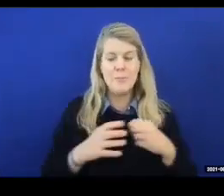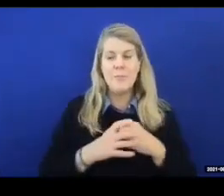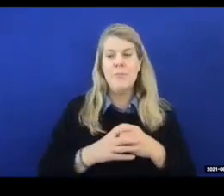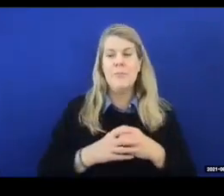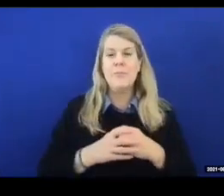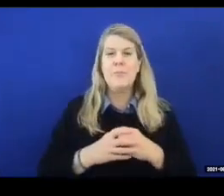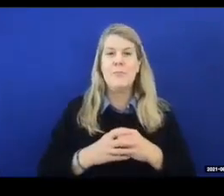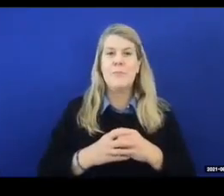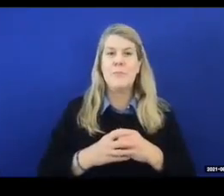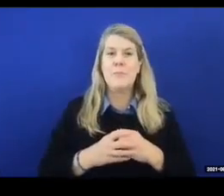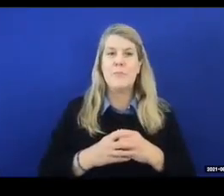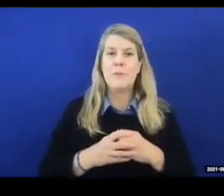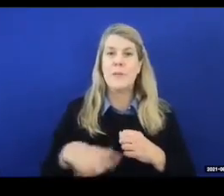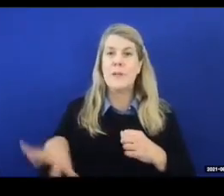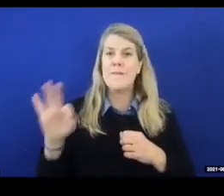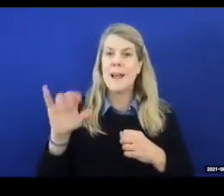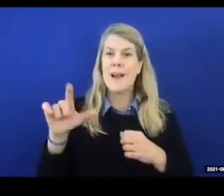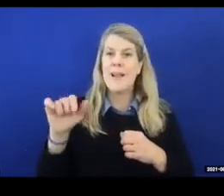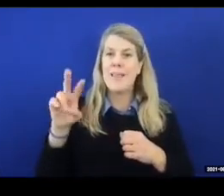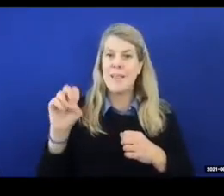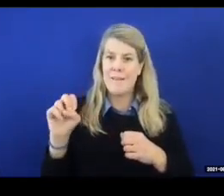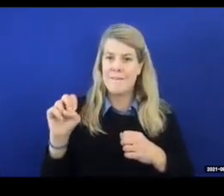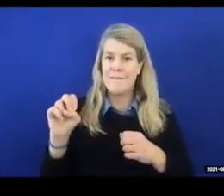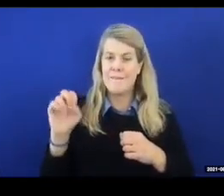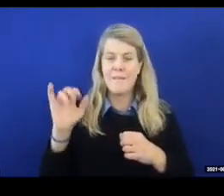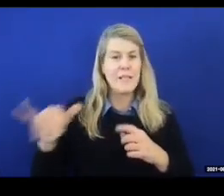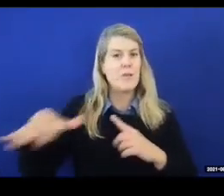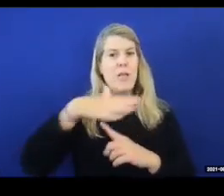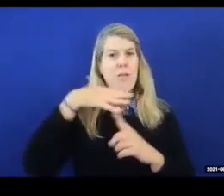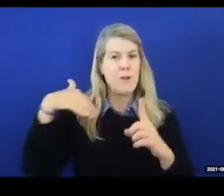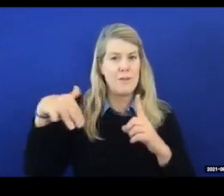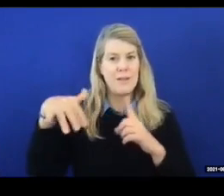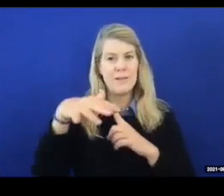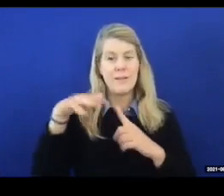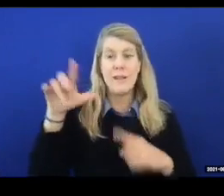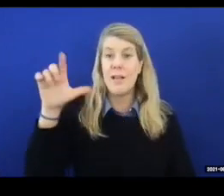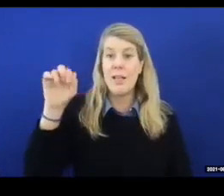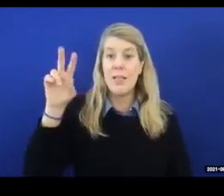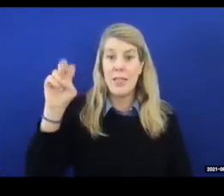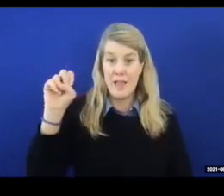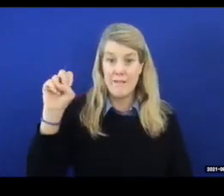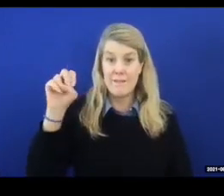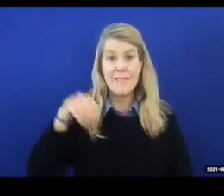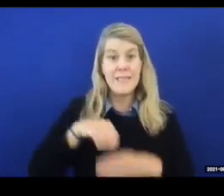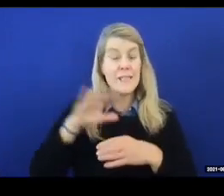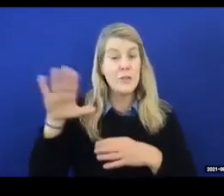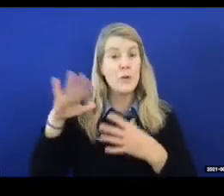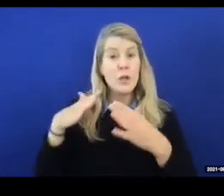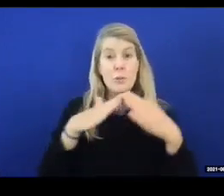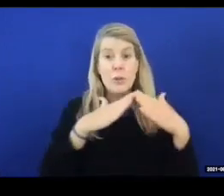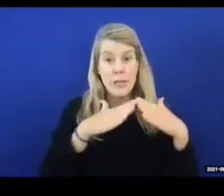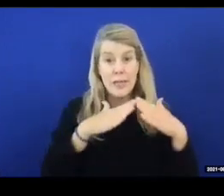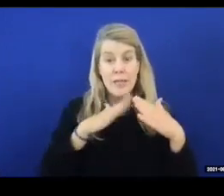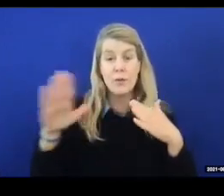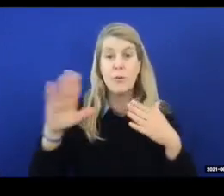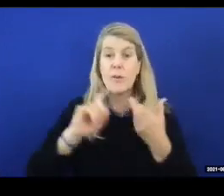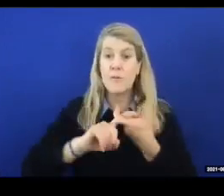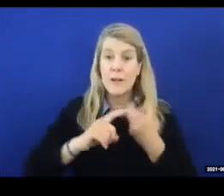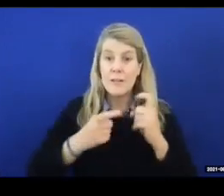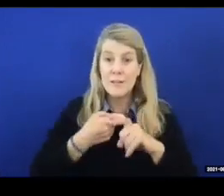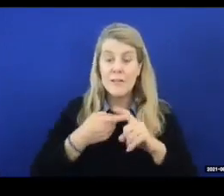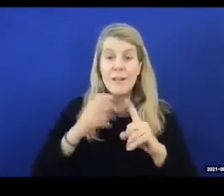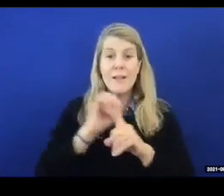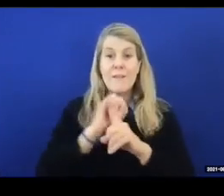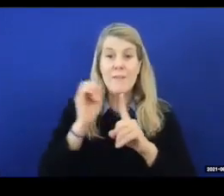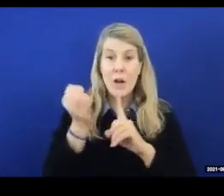as such. Find love as it is all around us. Love resides in your community, your friends,